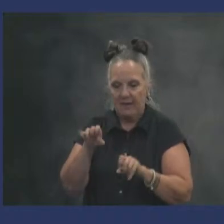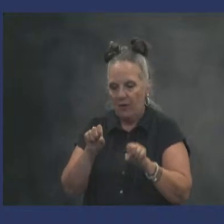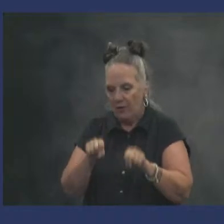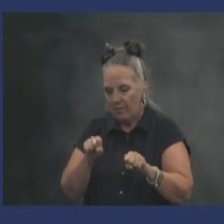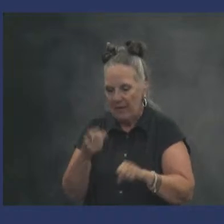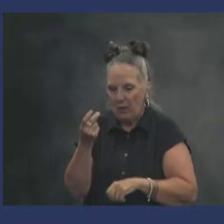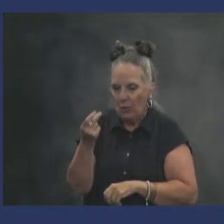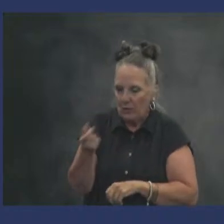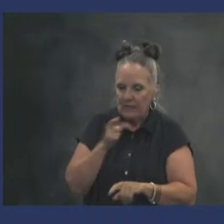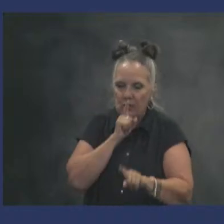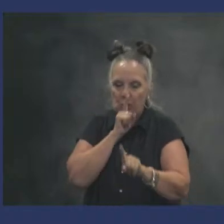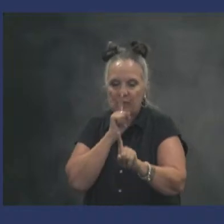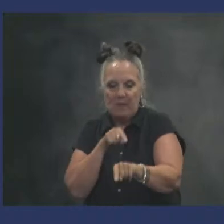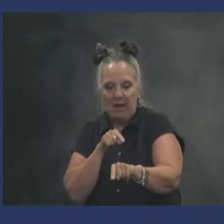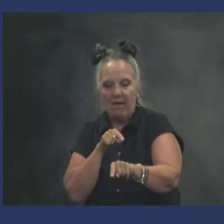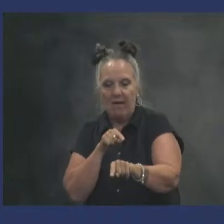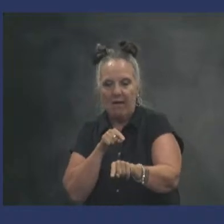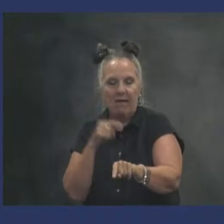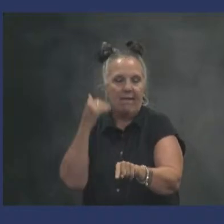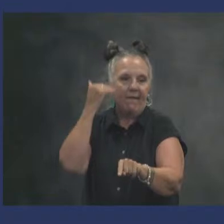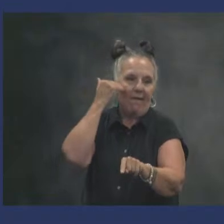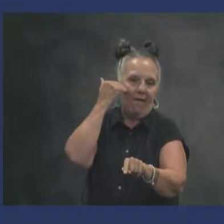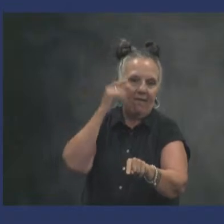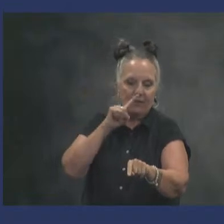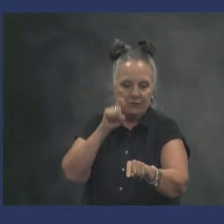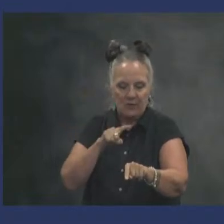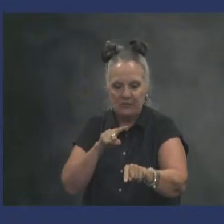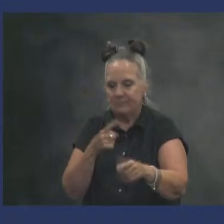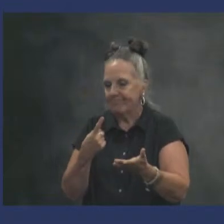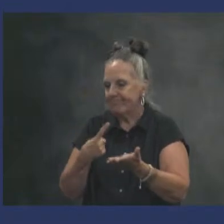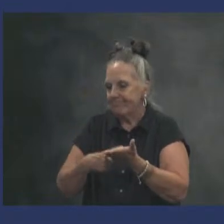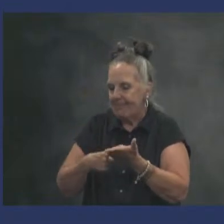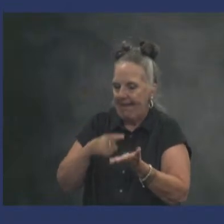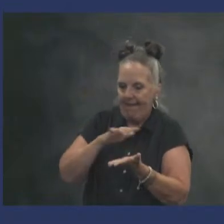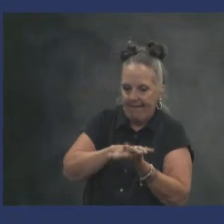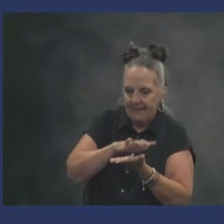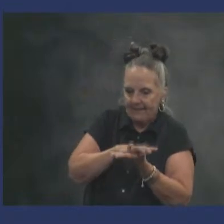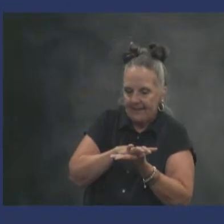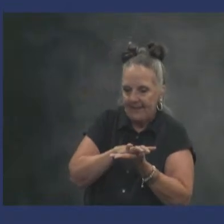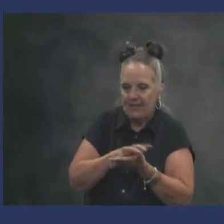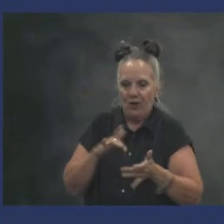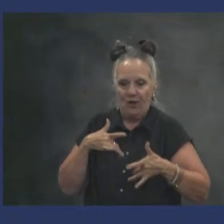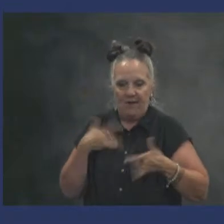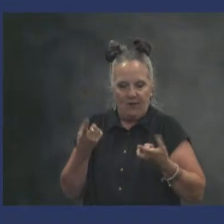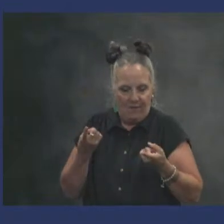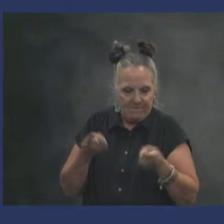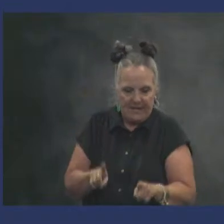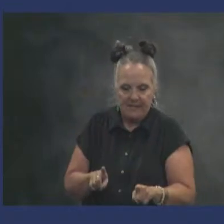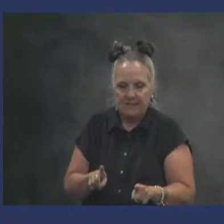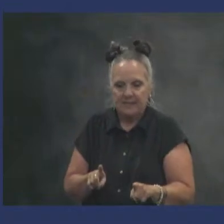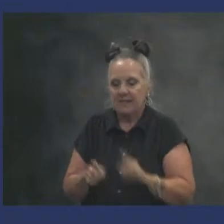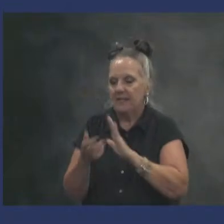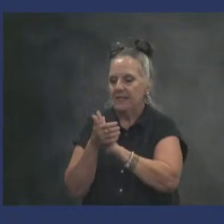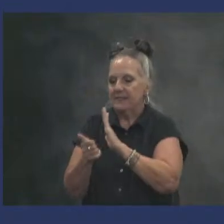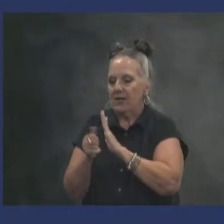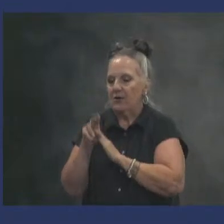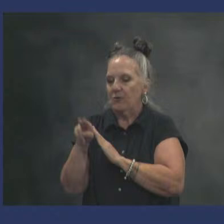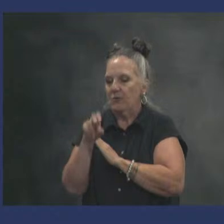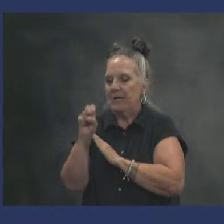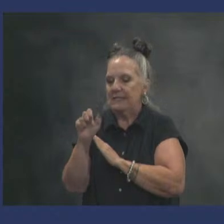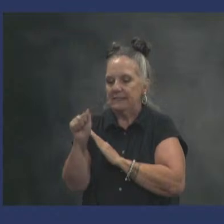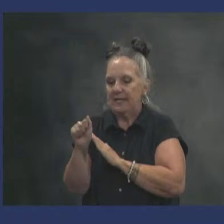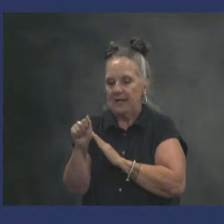to quickly respond to knowledge questions covering academics, current events, and Skills